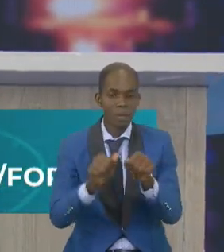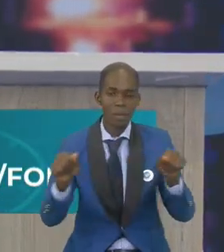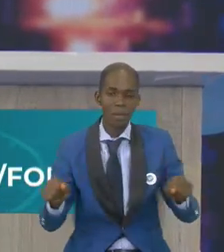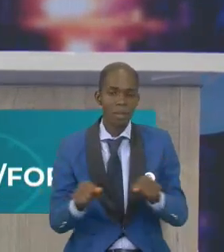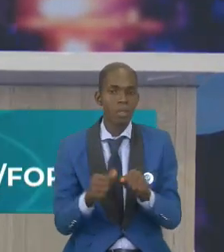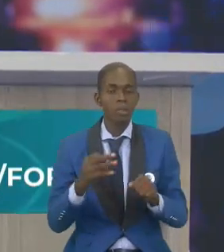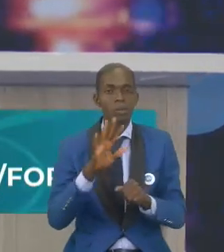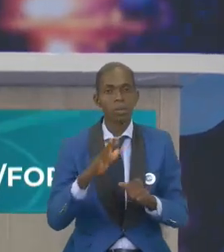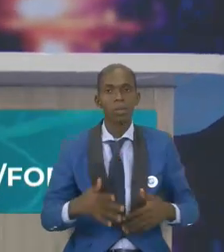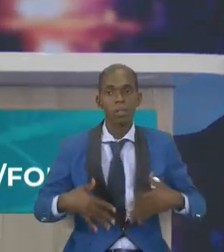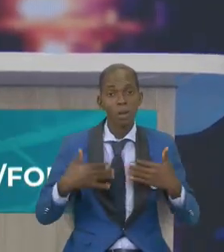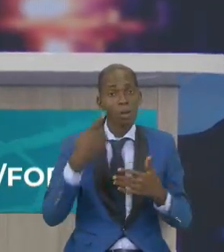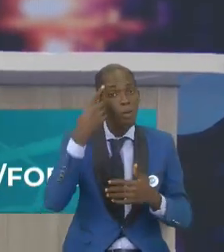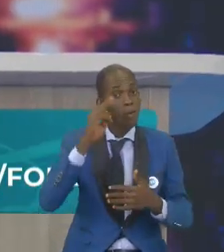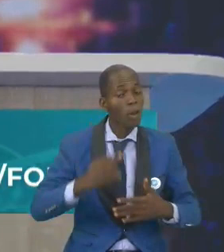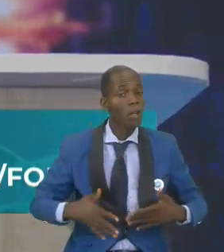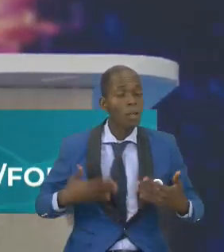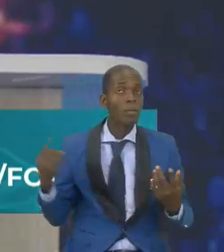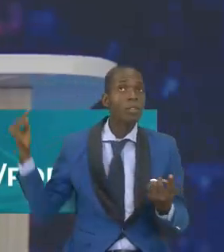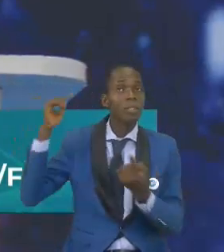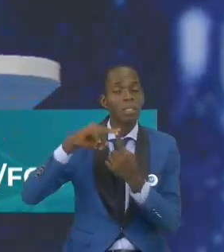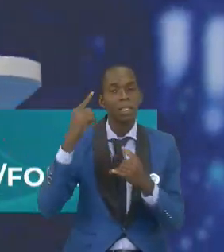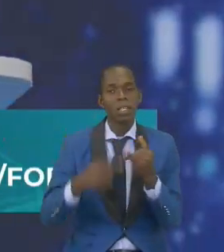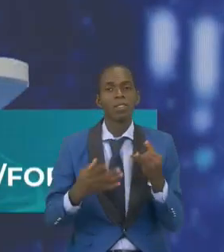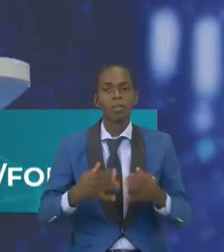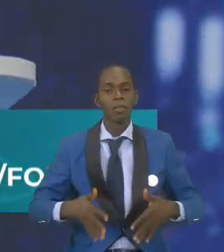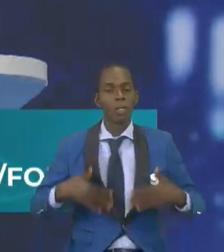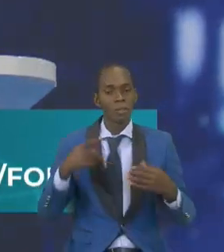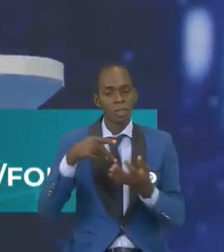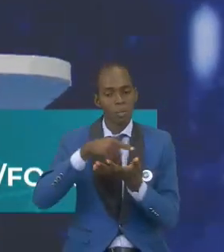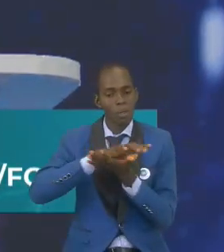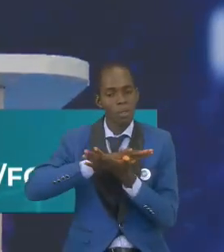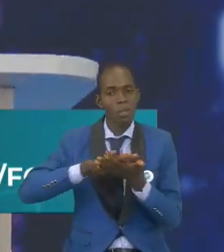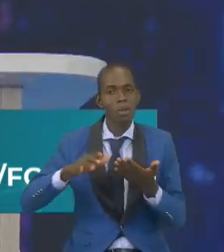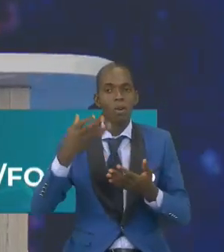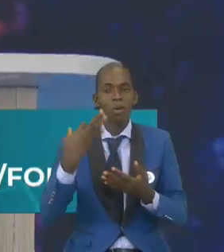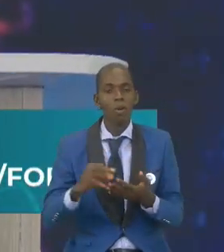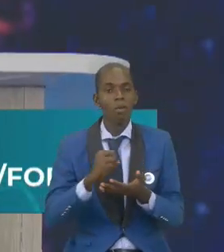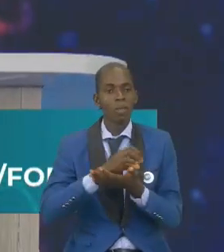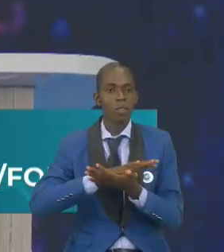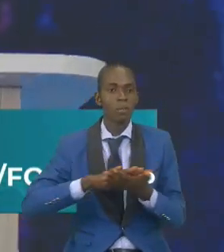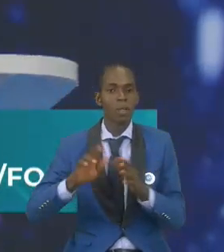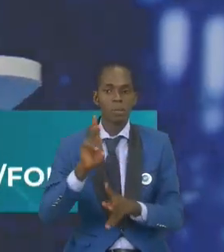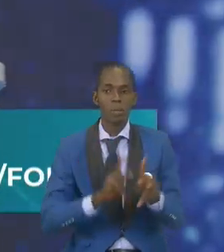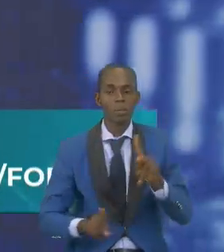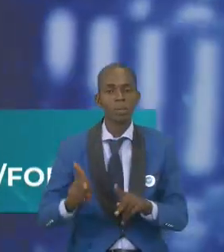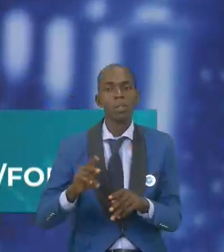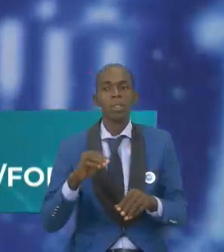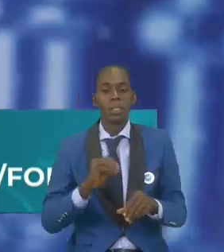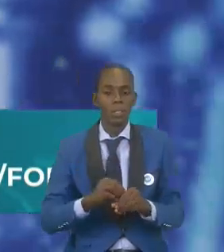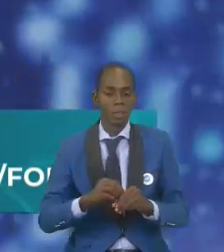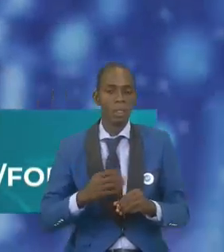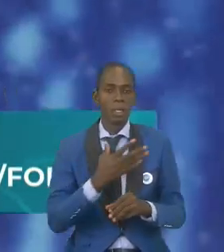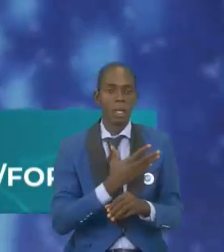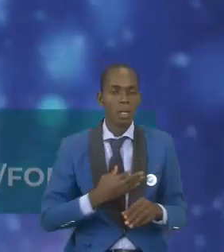for life, till the end of life, the purity of sanctified people in life and for